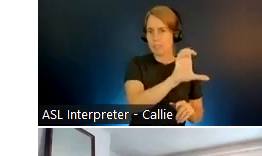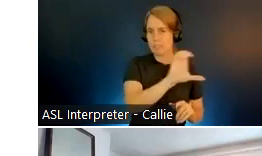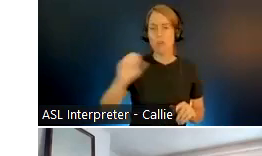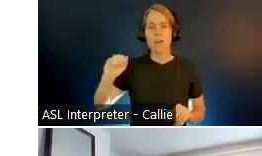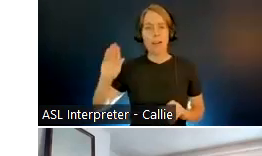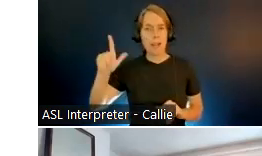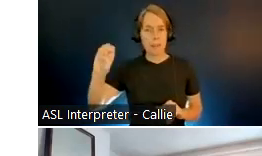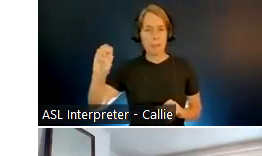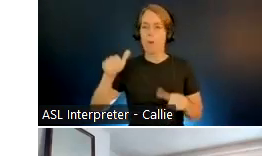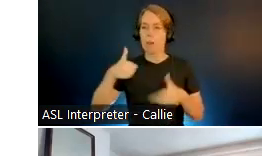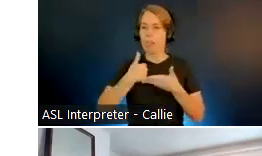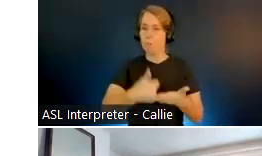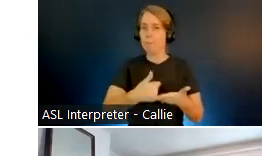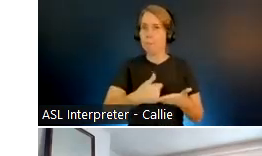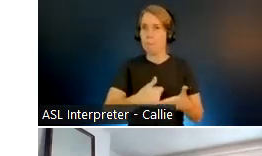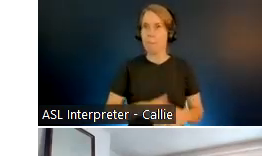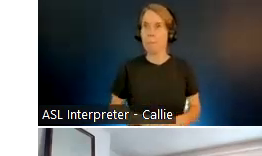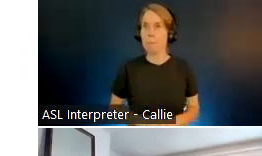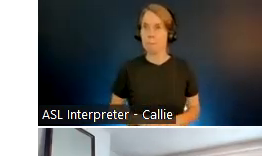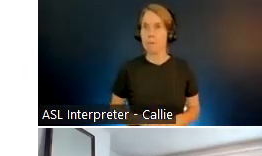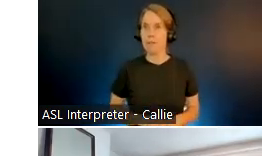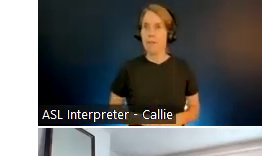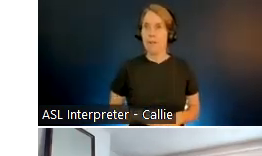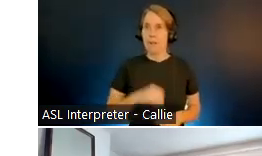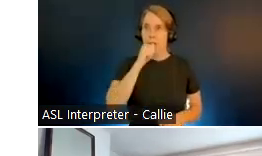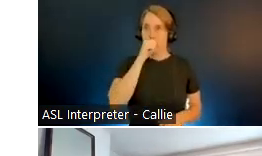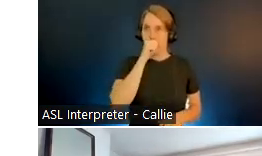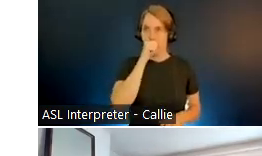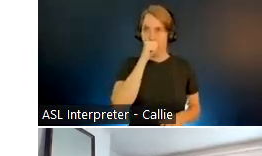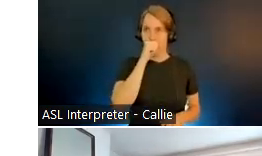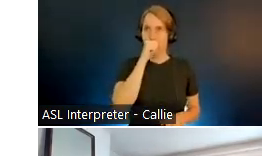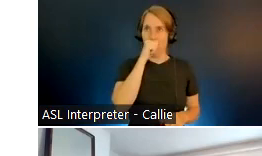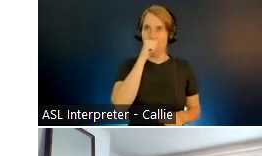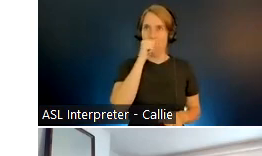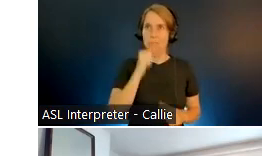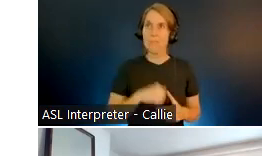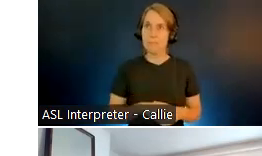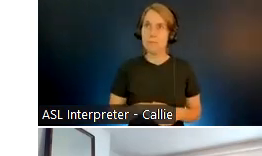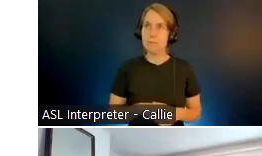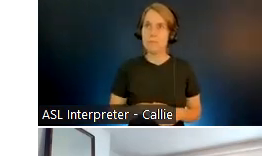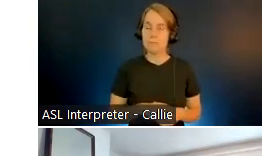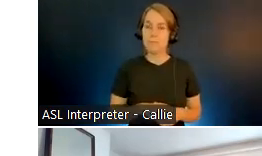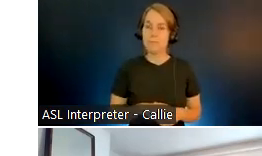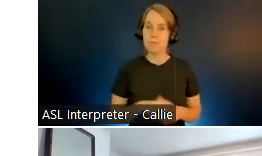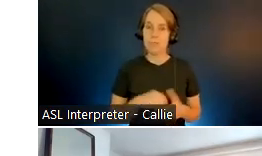you make contact with the people you need to talk to.